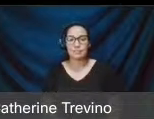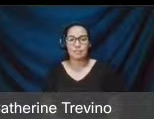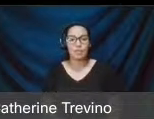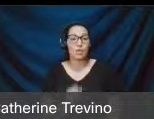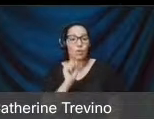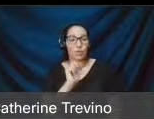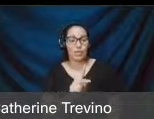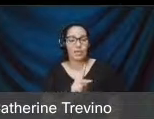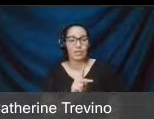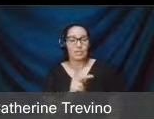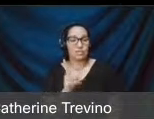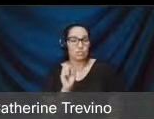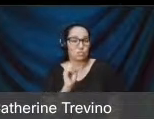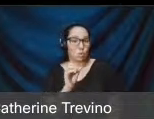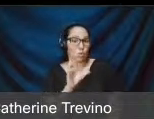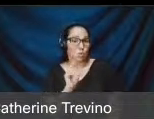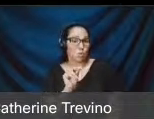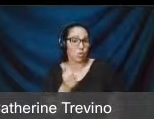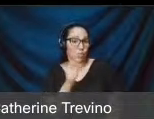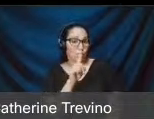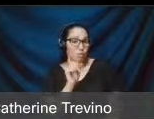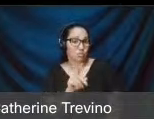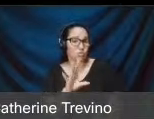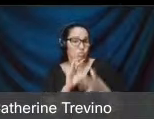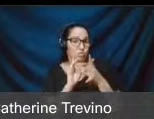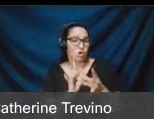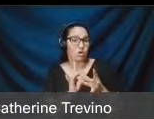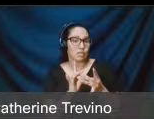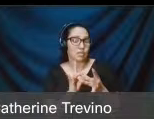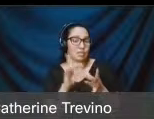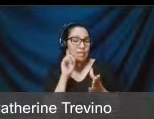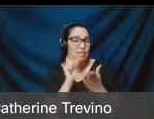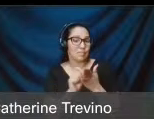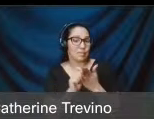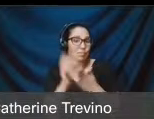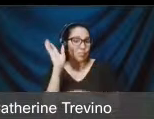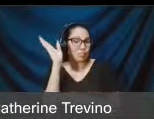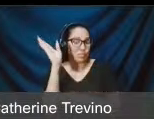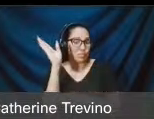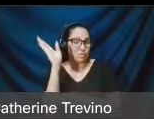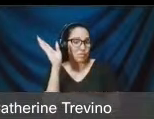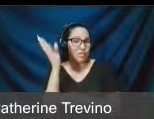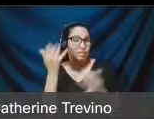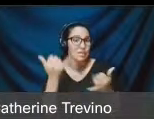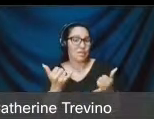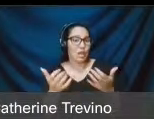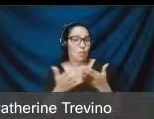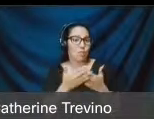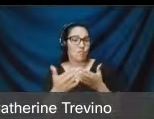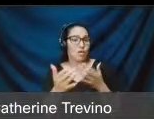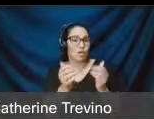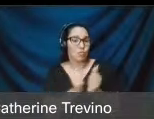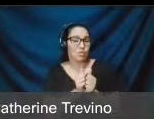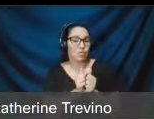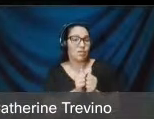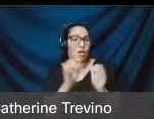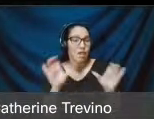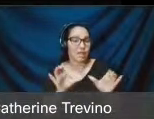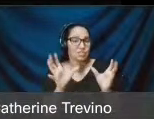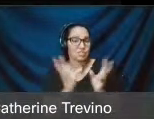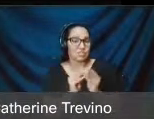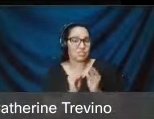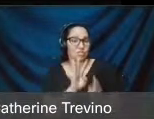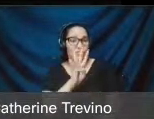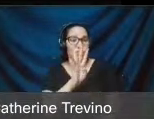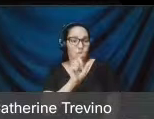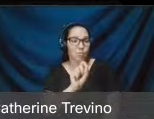Okay, seeing no other questions regarding the administrative presentation, we're gonna move on to our action session